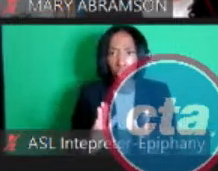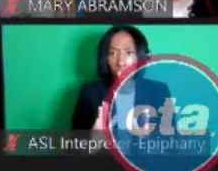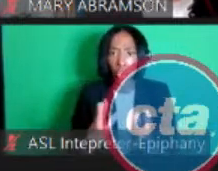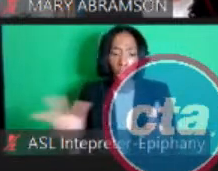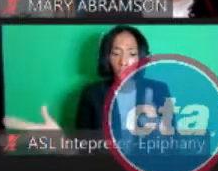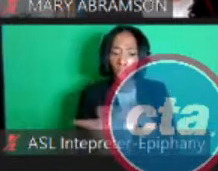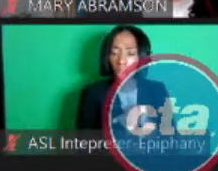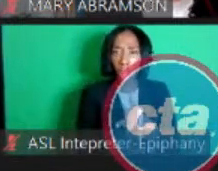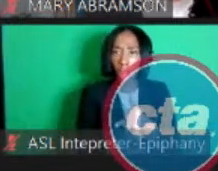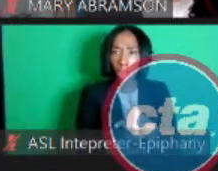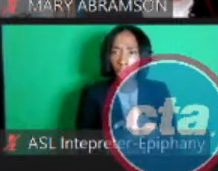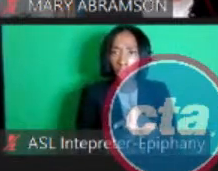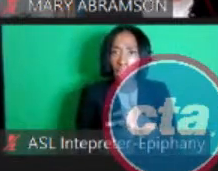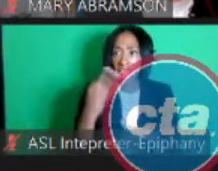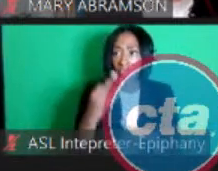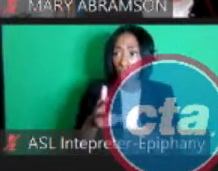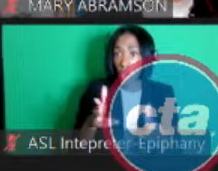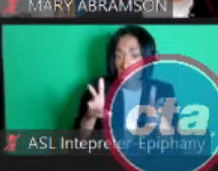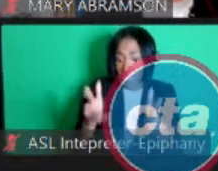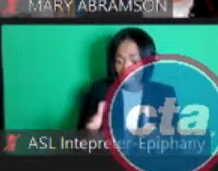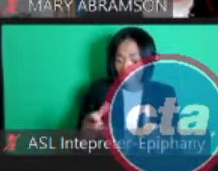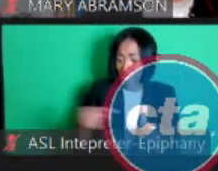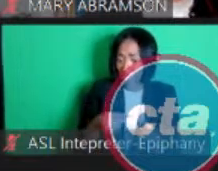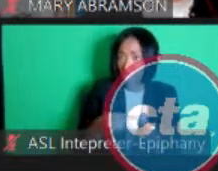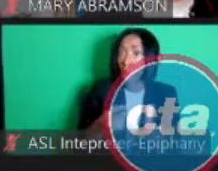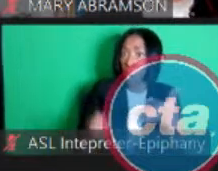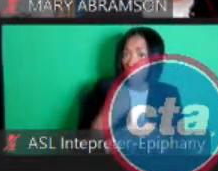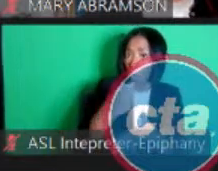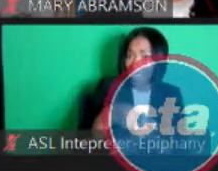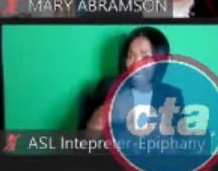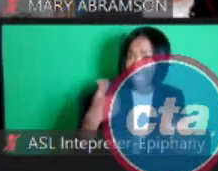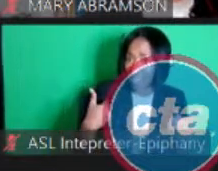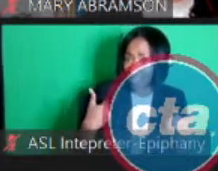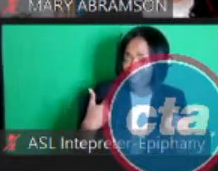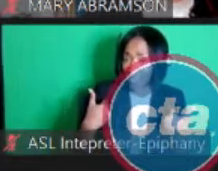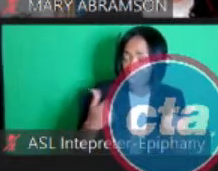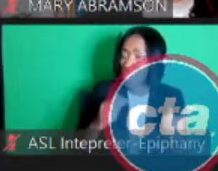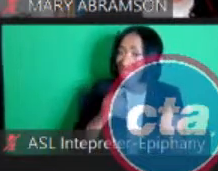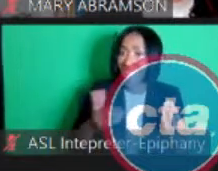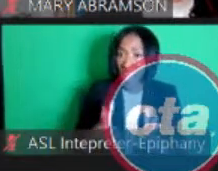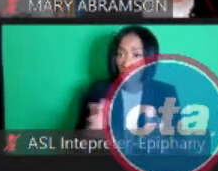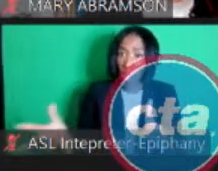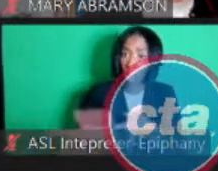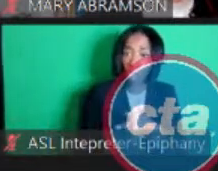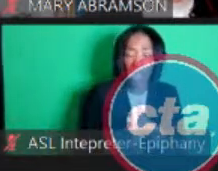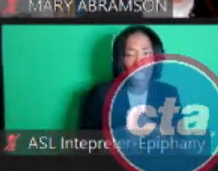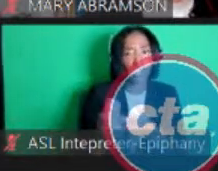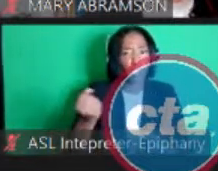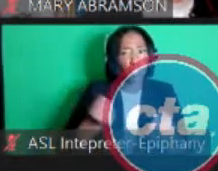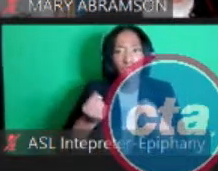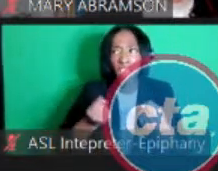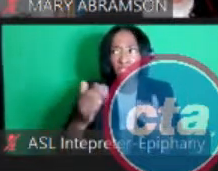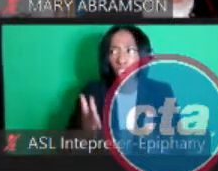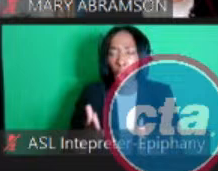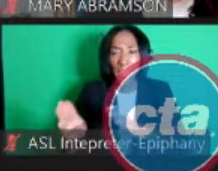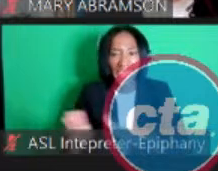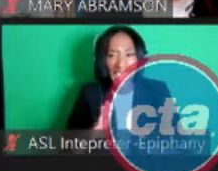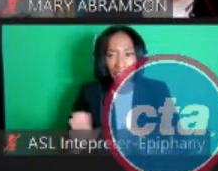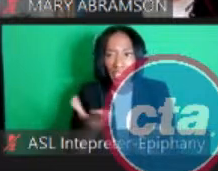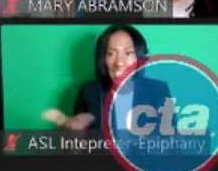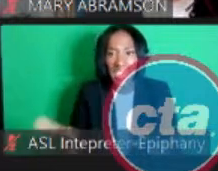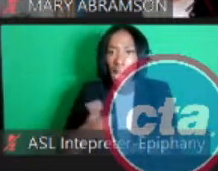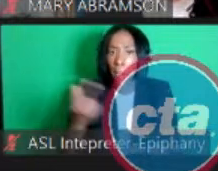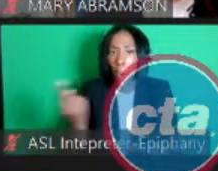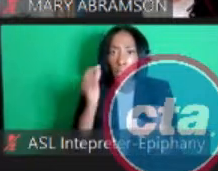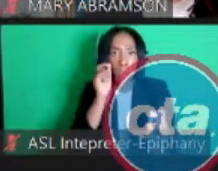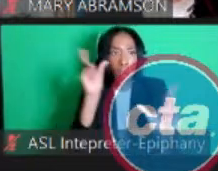allowed to pass him. If you're next to him, he has priority. It's a driver behavior thing, and I'm always surprised. So I'm wondering, why don't you